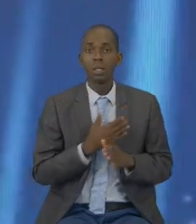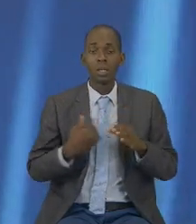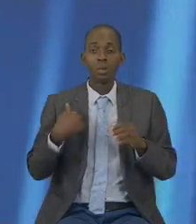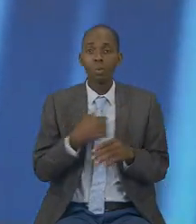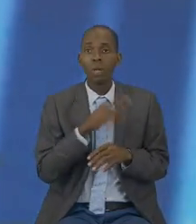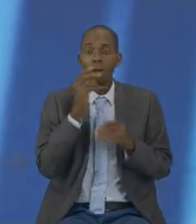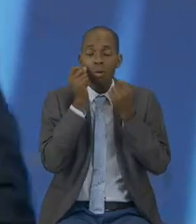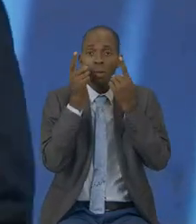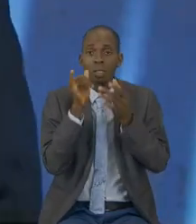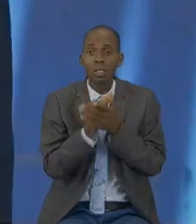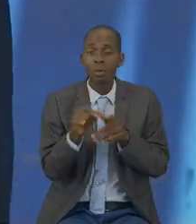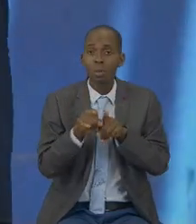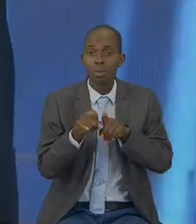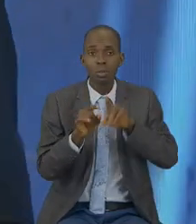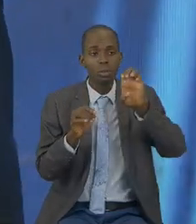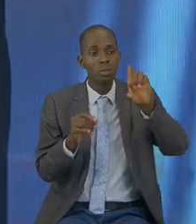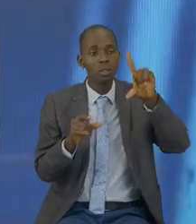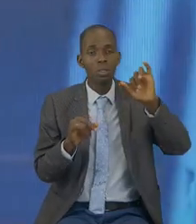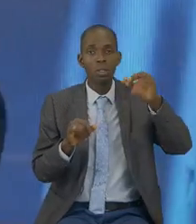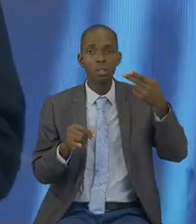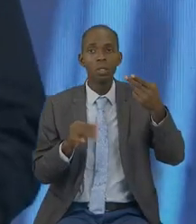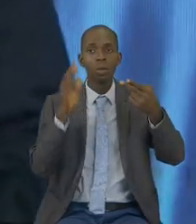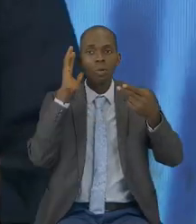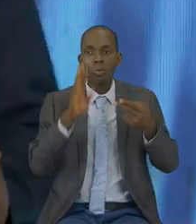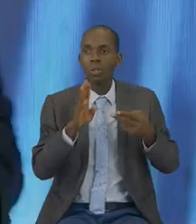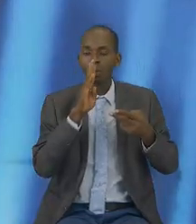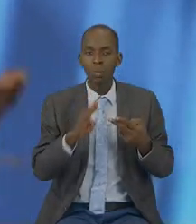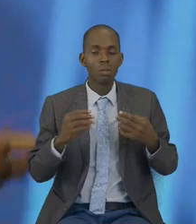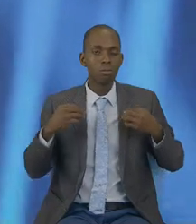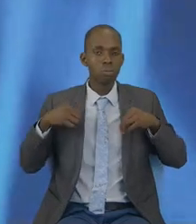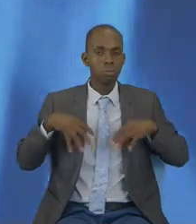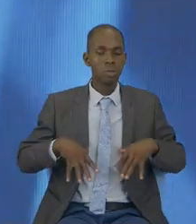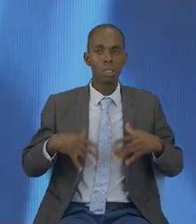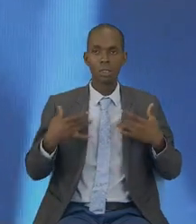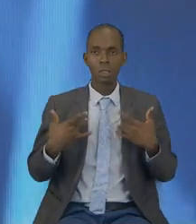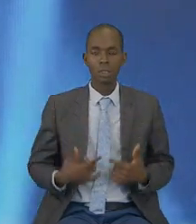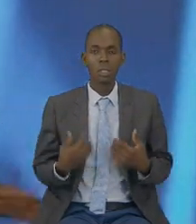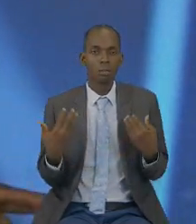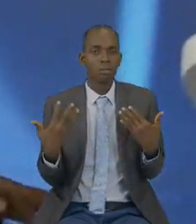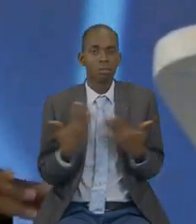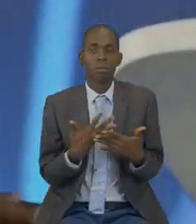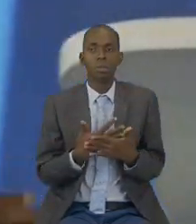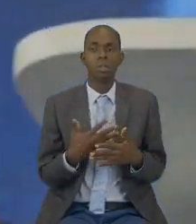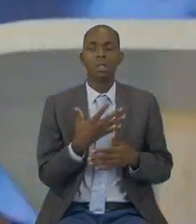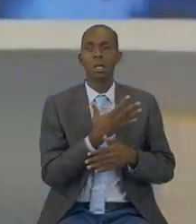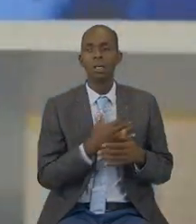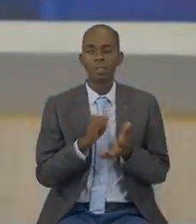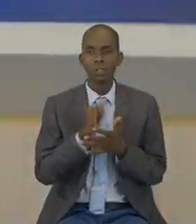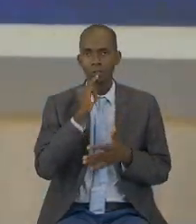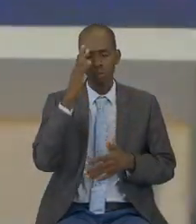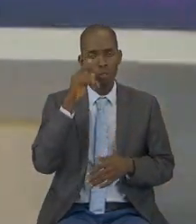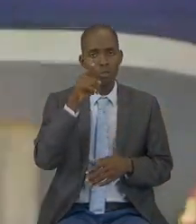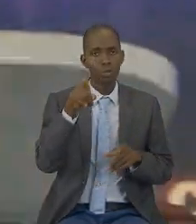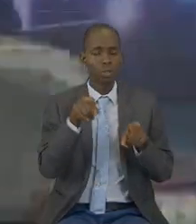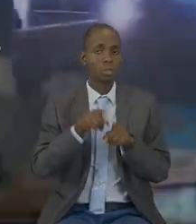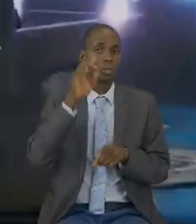even a man like Elijah could be exhausted. And that's the reason why you're a minister, you're a preacher,